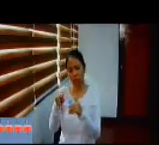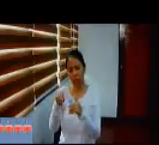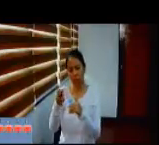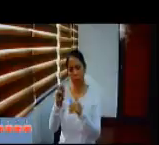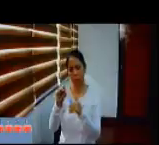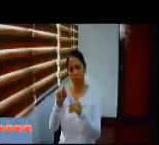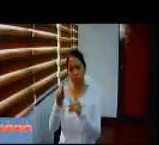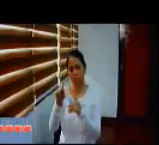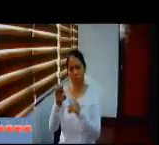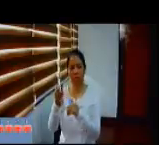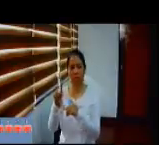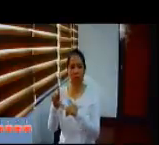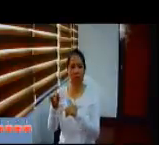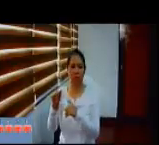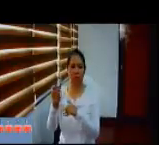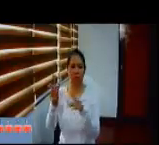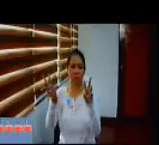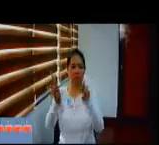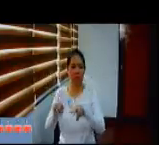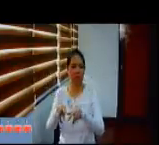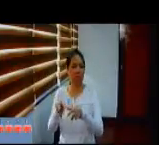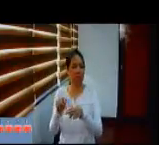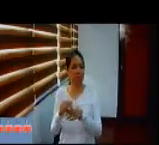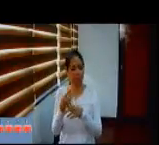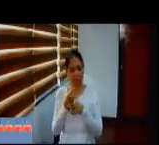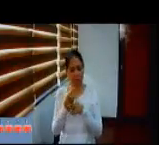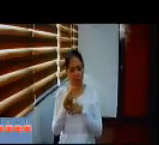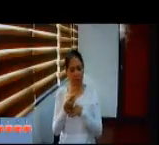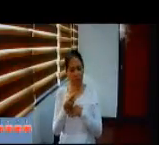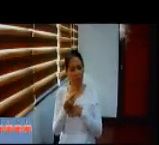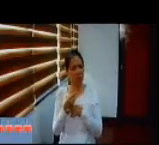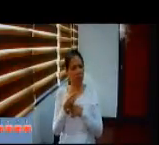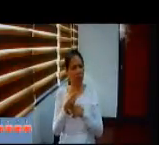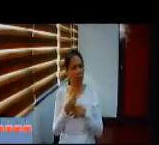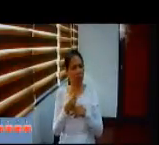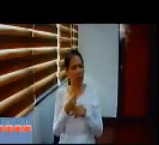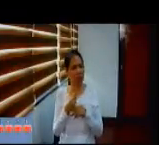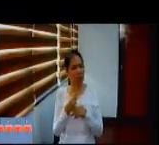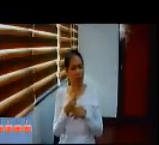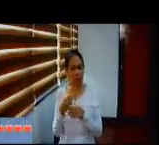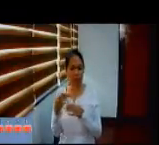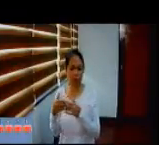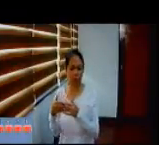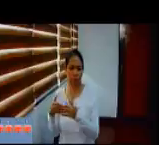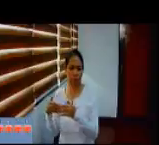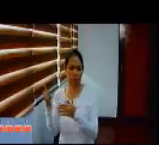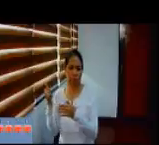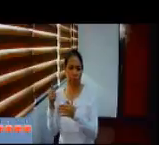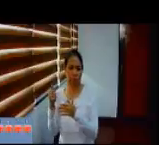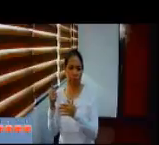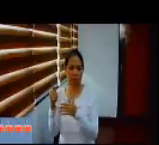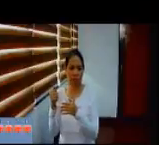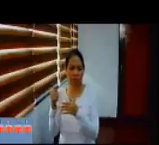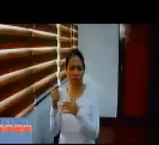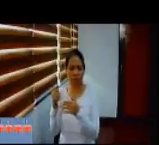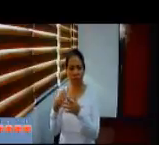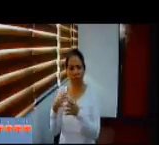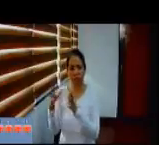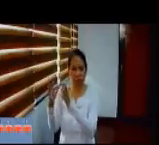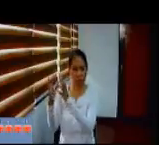telling them, you know, even if most of that was hit in the coastline is coconuts, that's